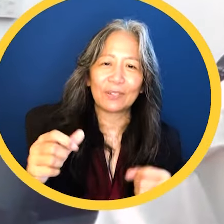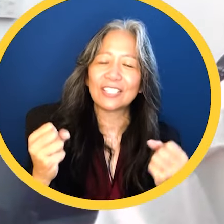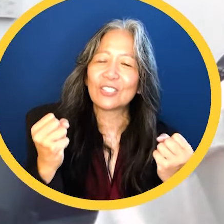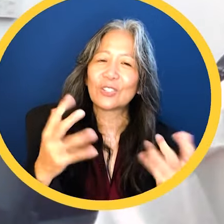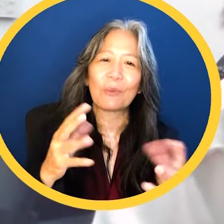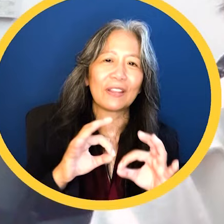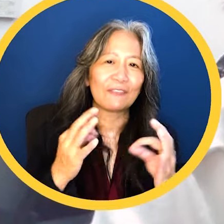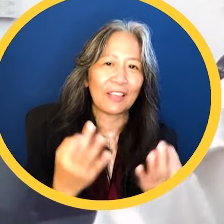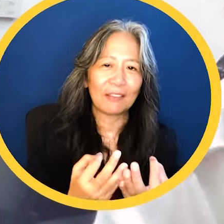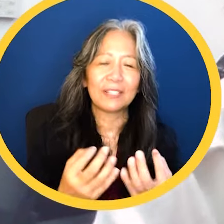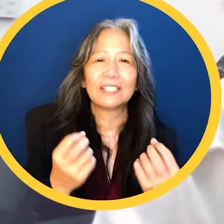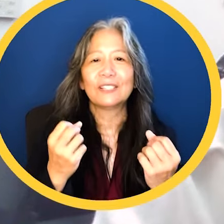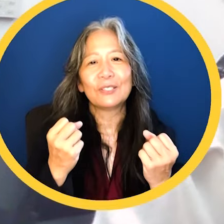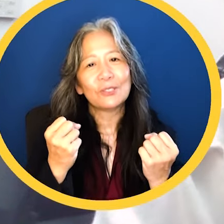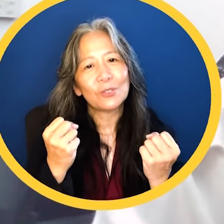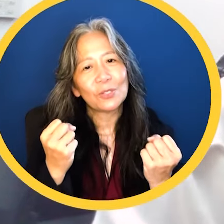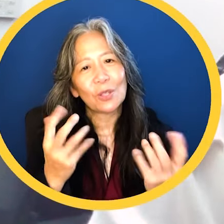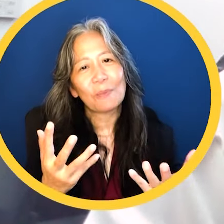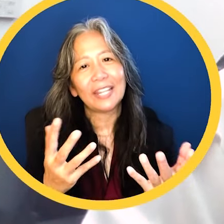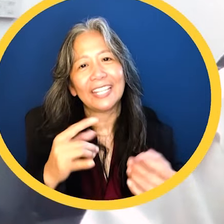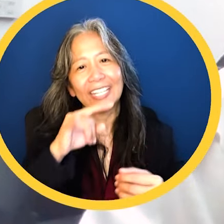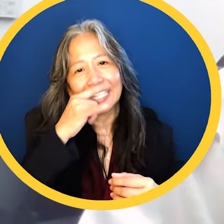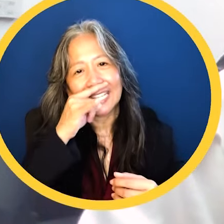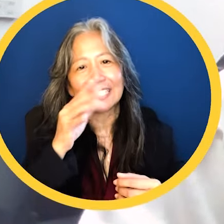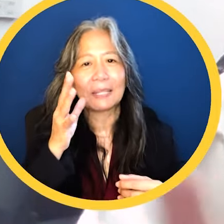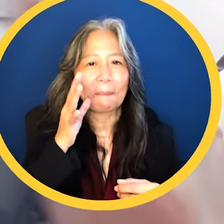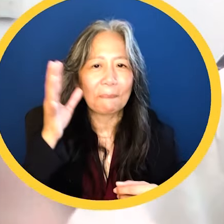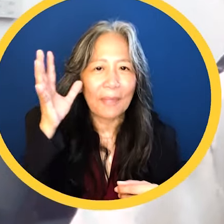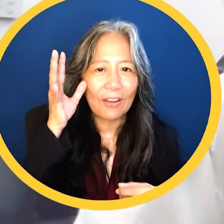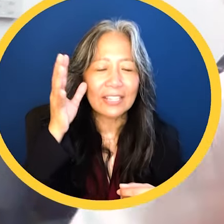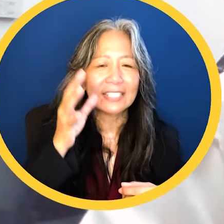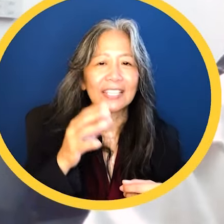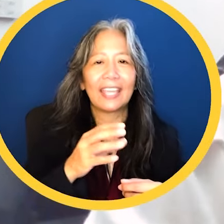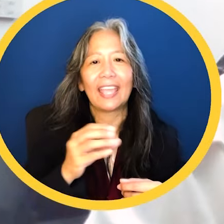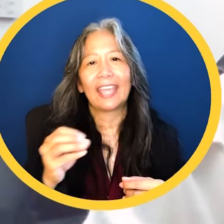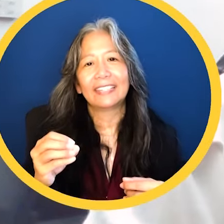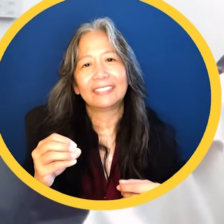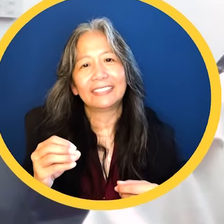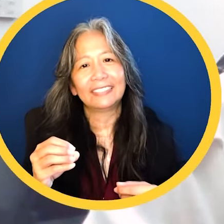with so many families and so many kids and